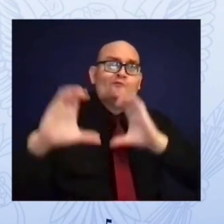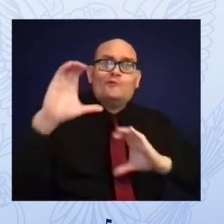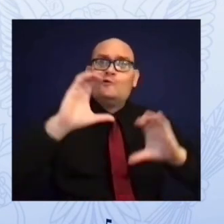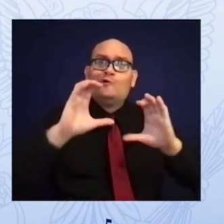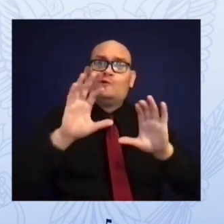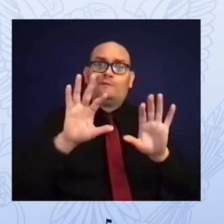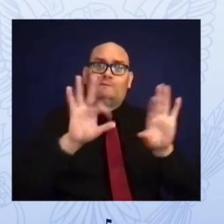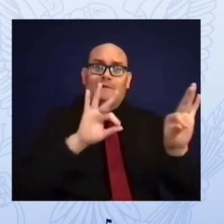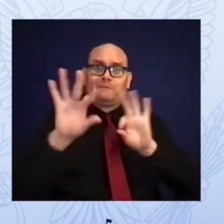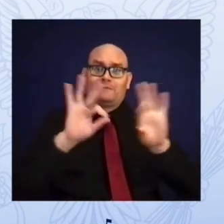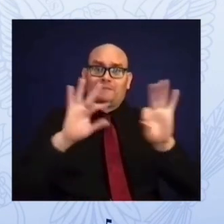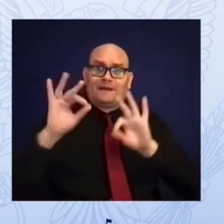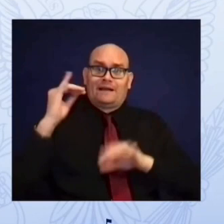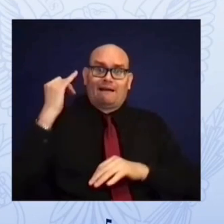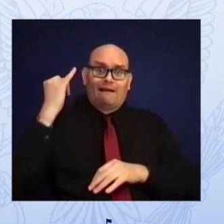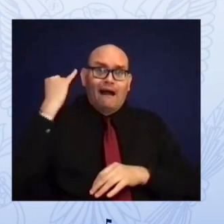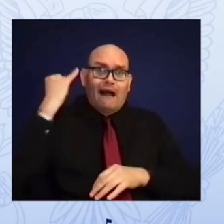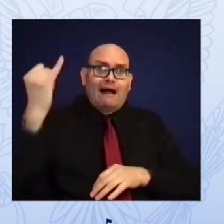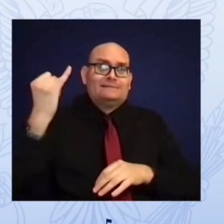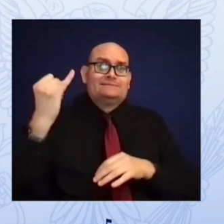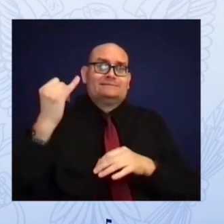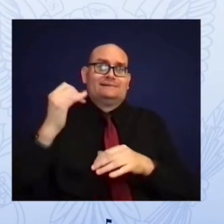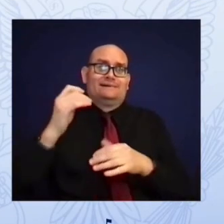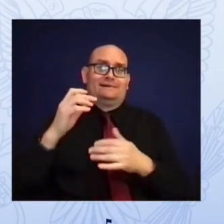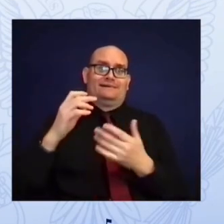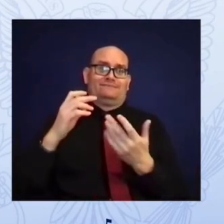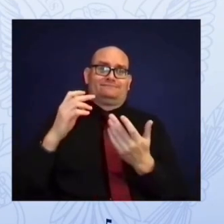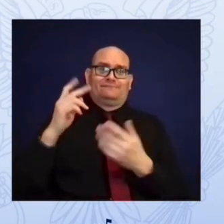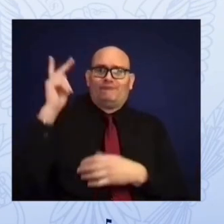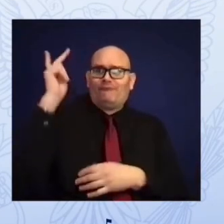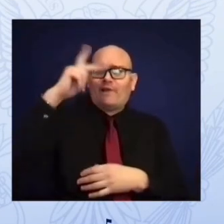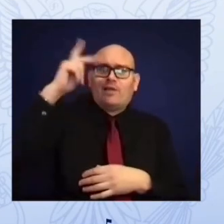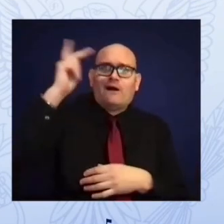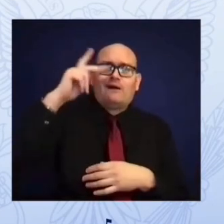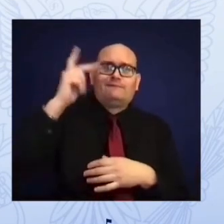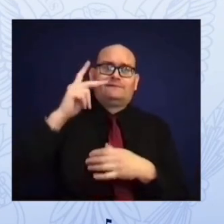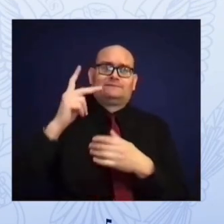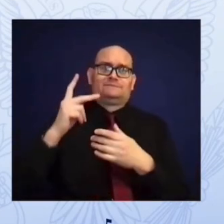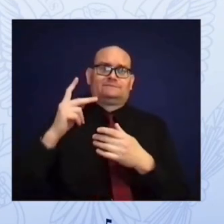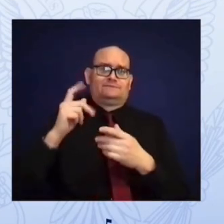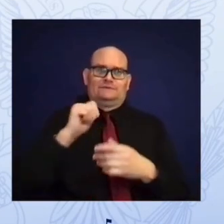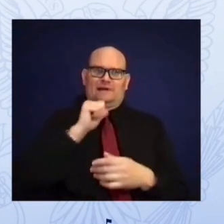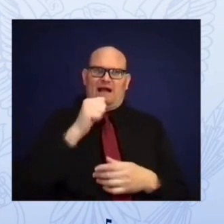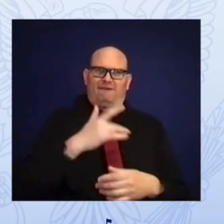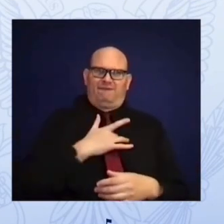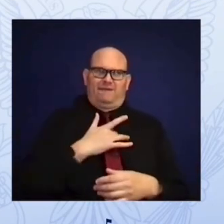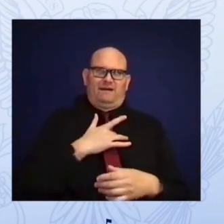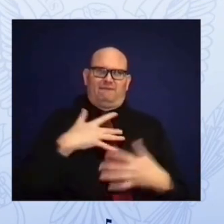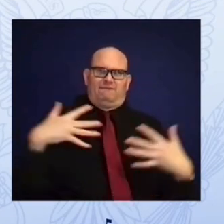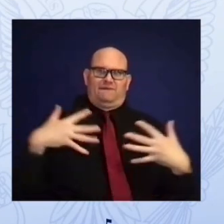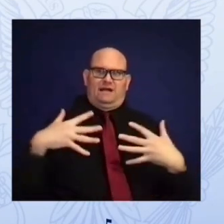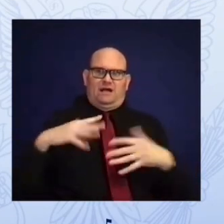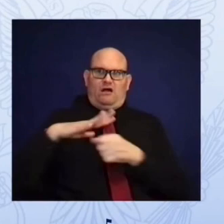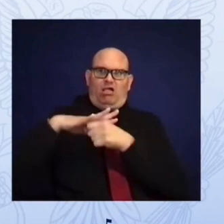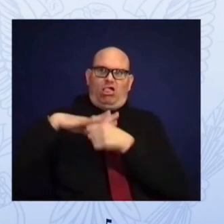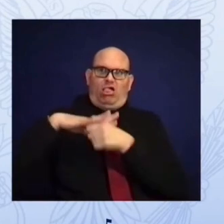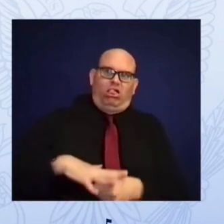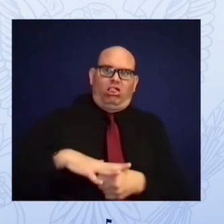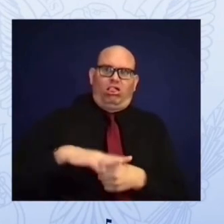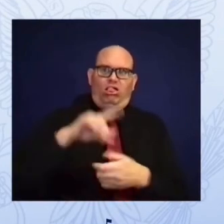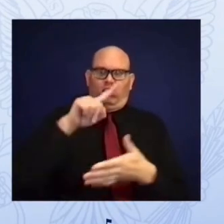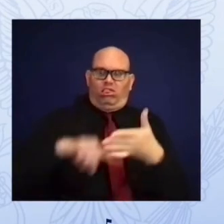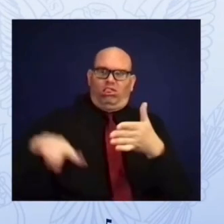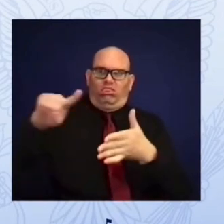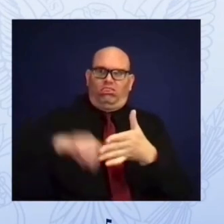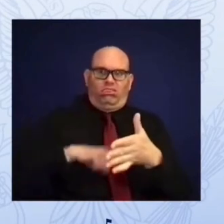know, the White House is a museum, and we have a library downstairs. And as we work to